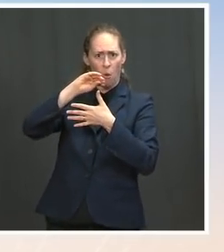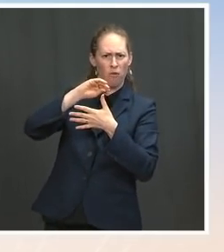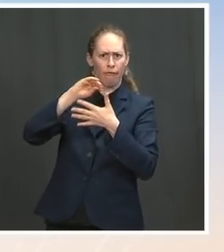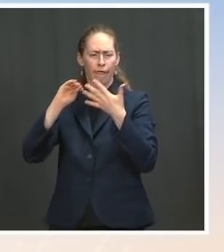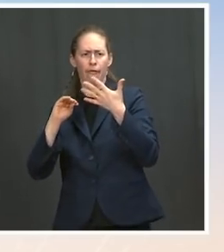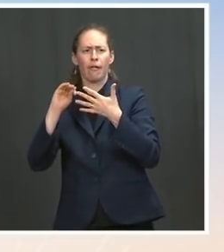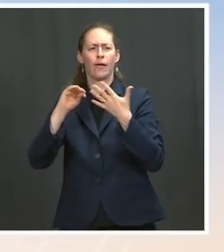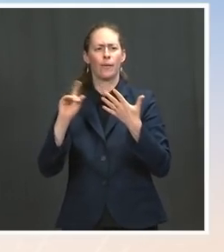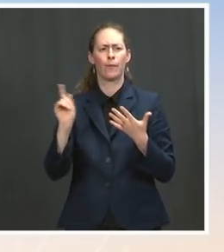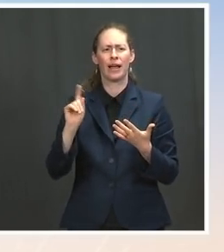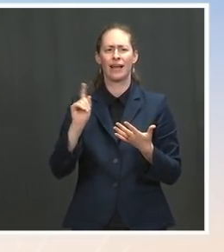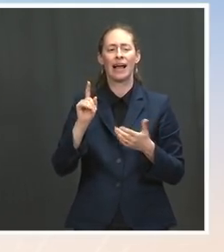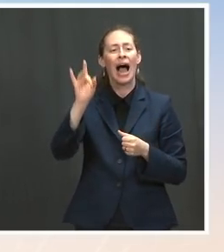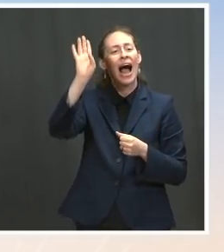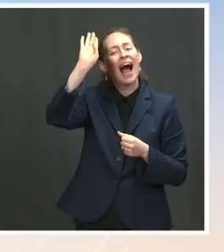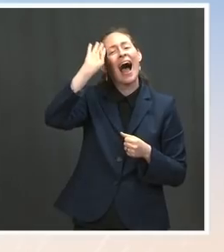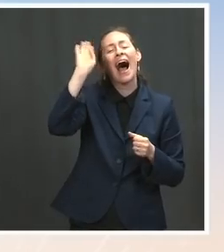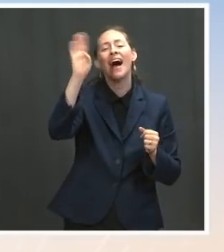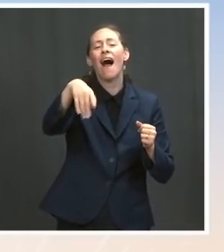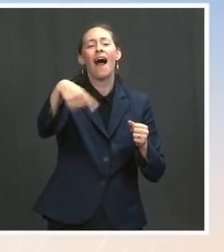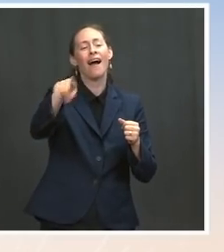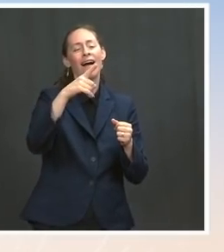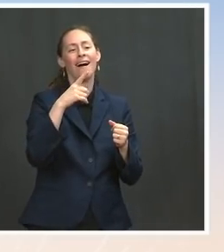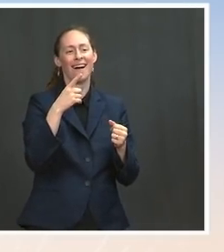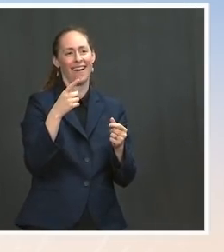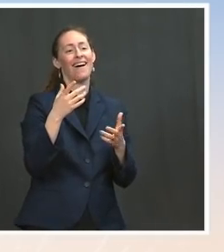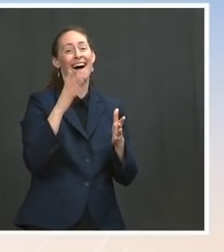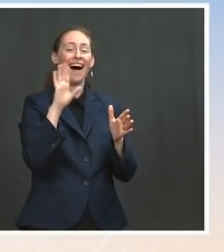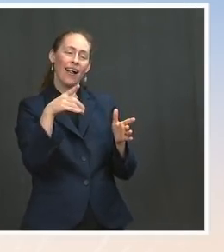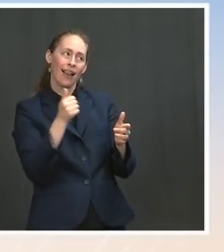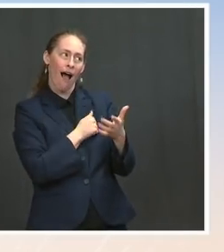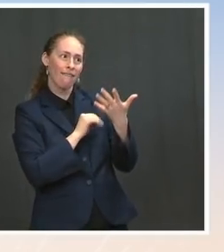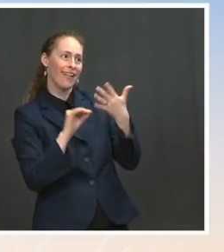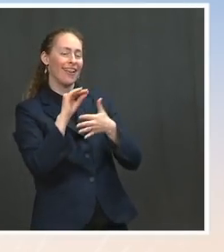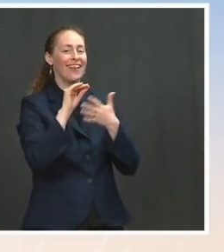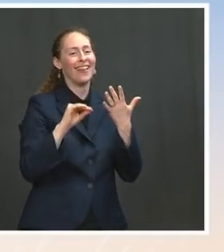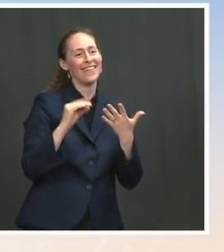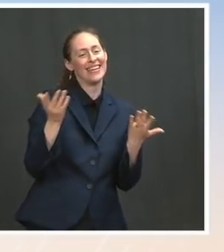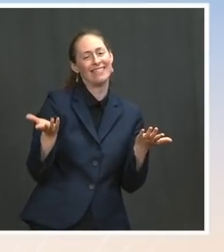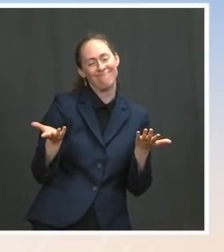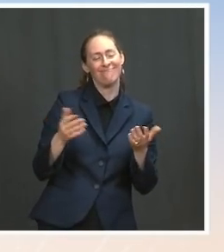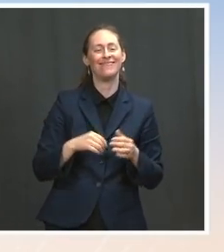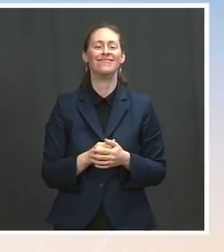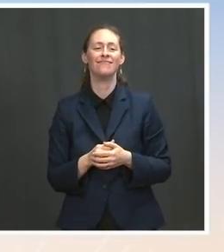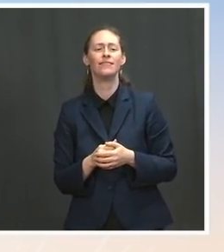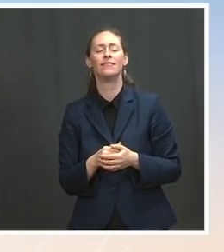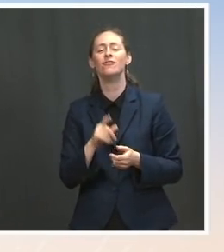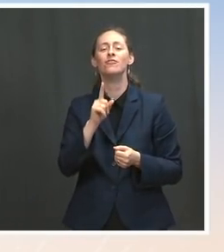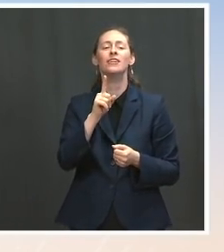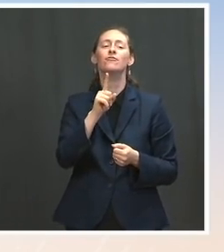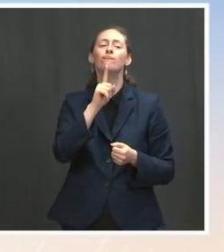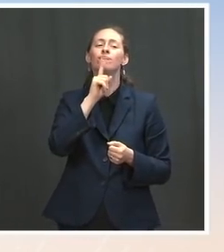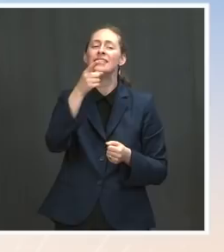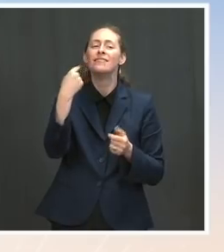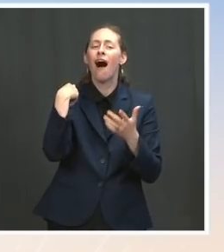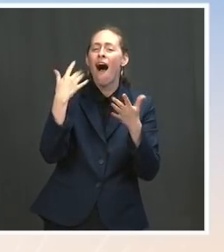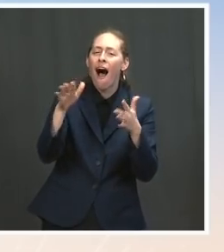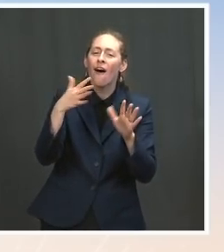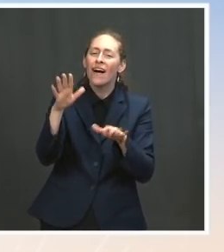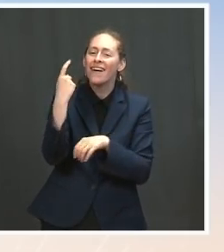our focuses and our threats? But it's been growing dramatically, obviously, right? This is now. That is true. And Peter, I just said that. I think that this